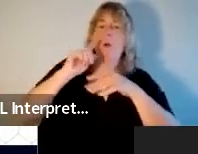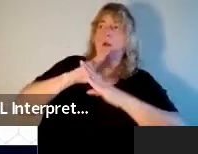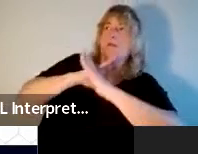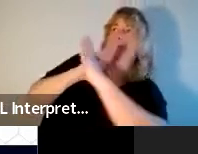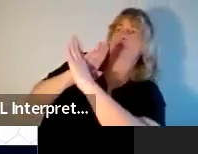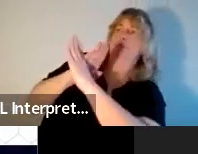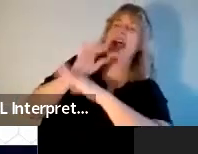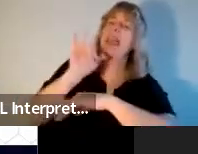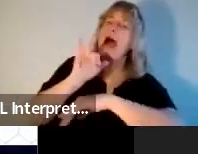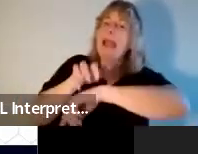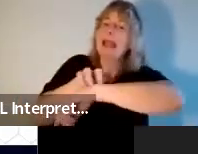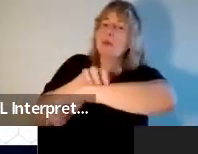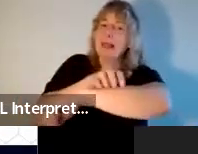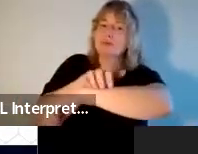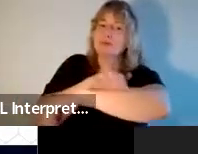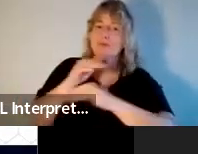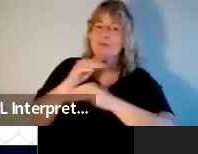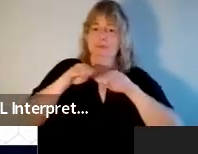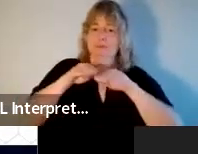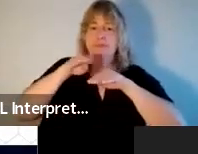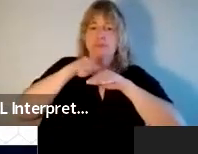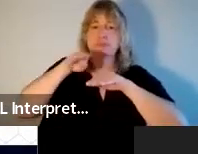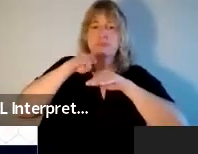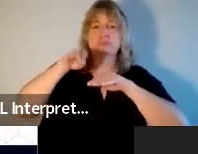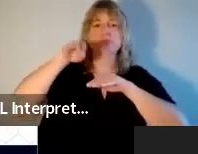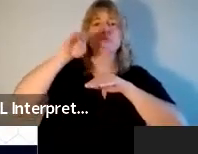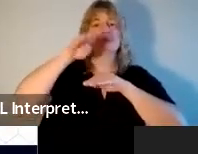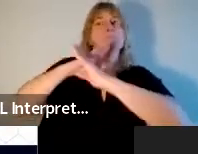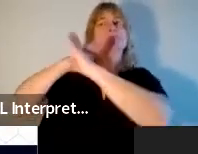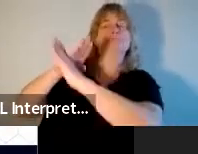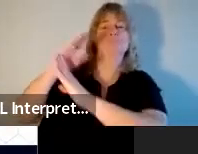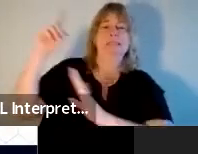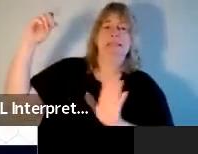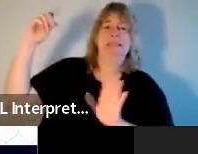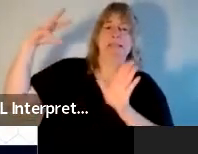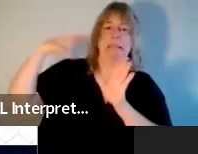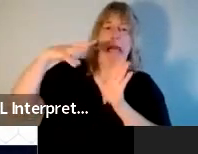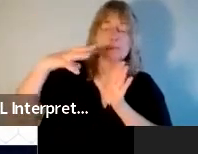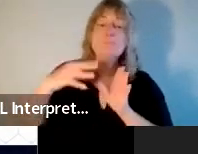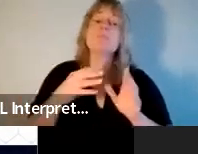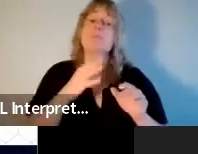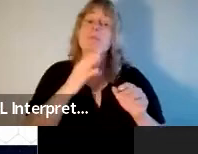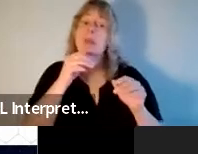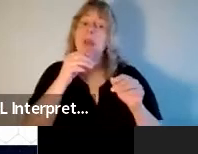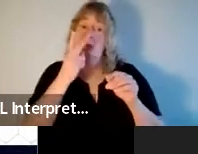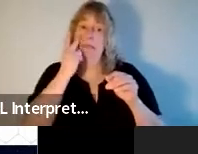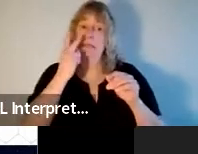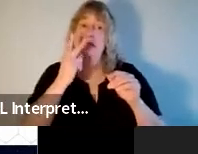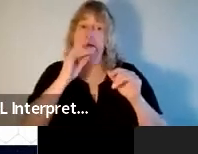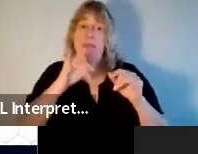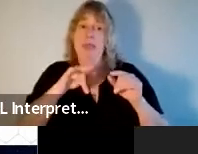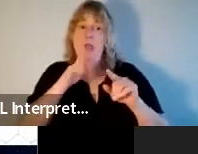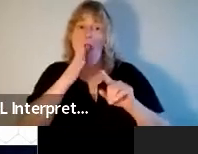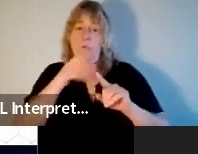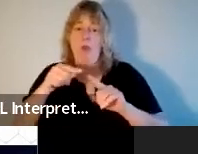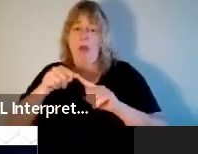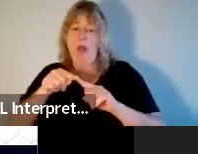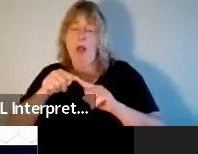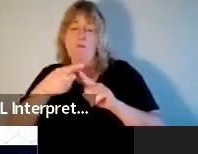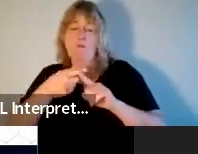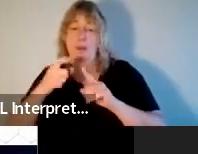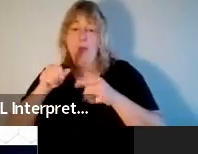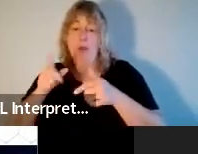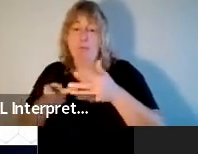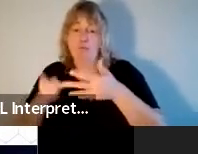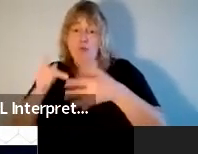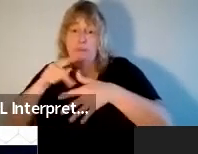see the telescope be deployed, the secondary mirror that bounces the light from the primary back through a hole in the primary to where all the